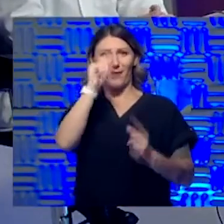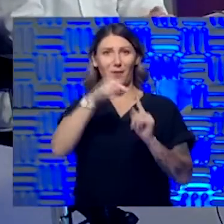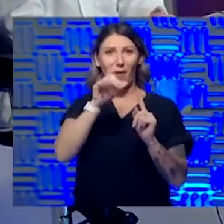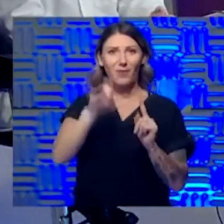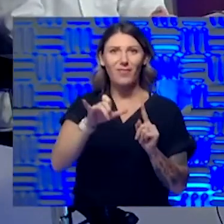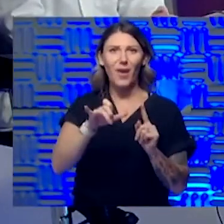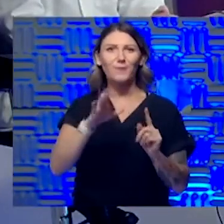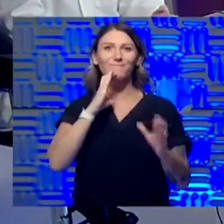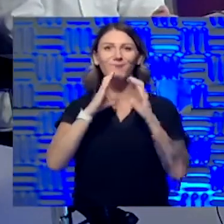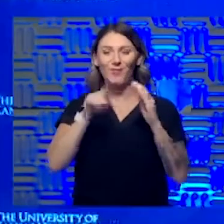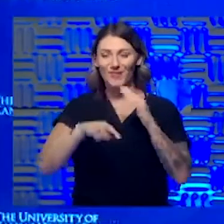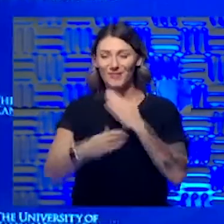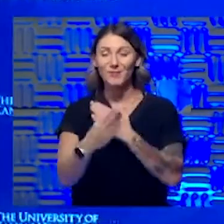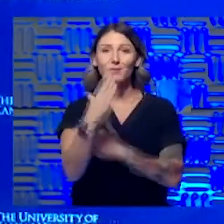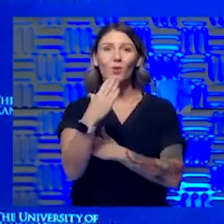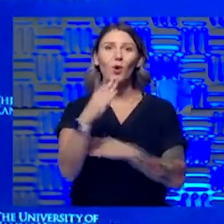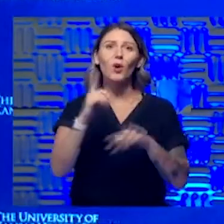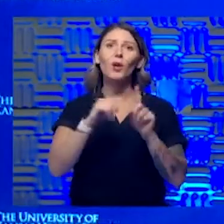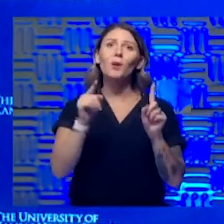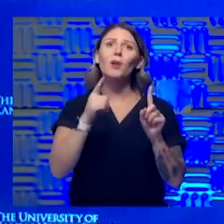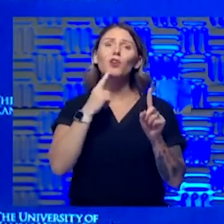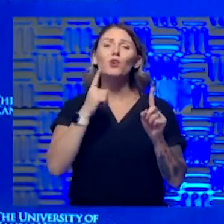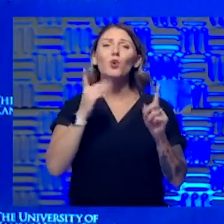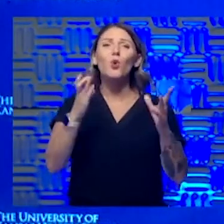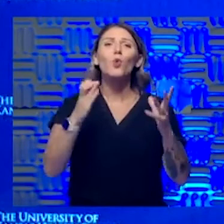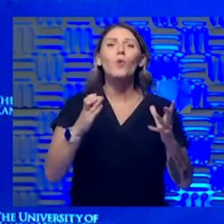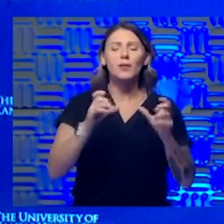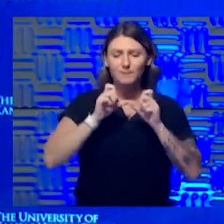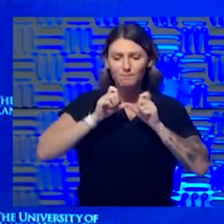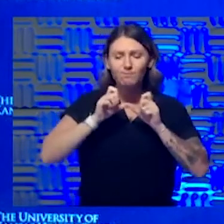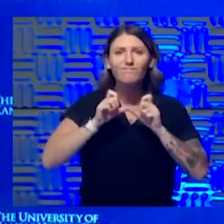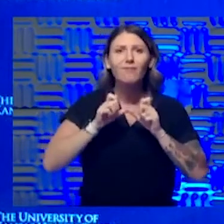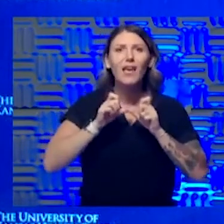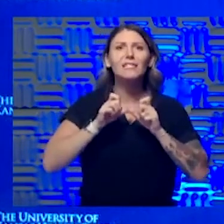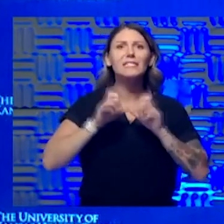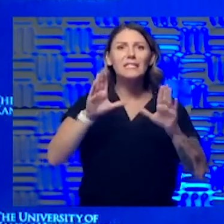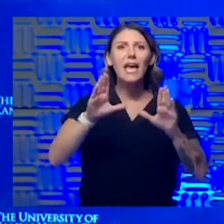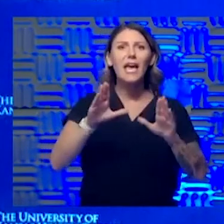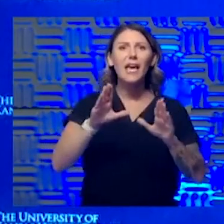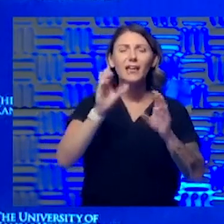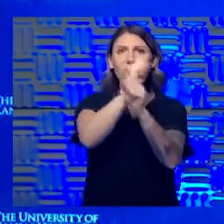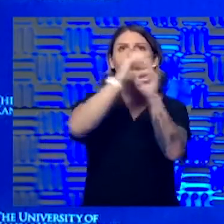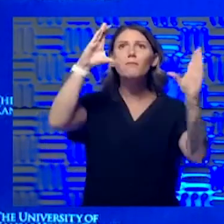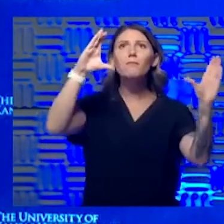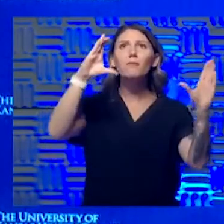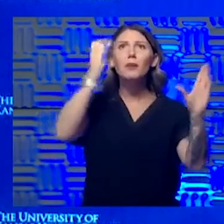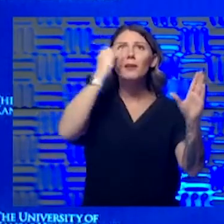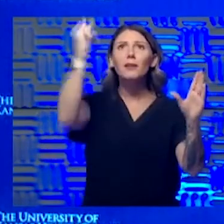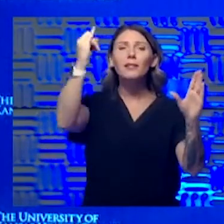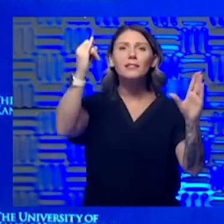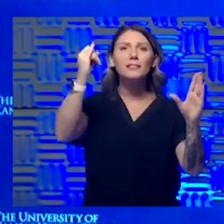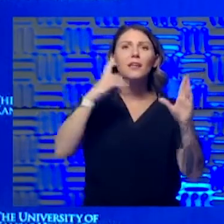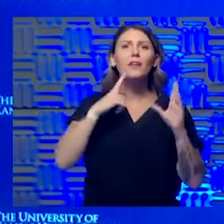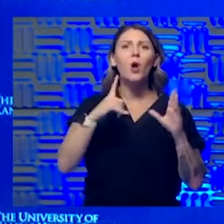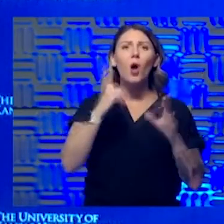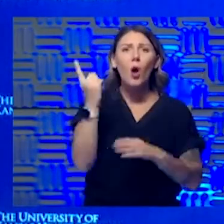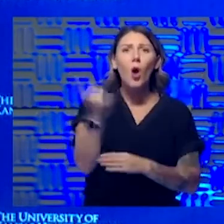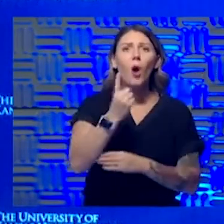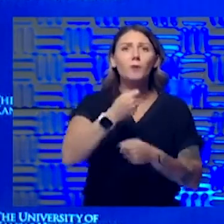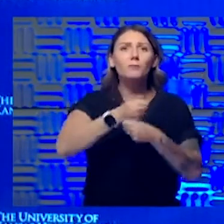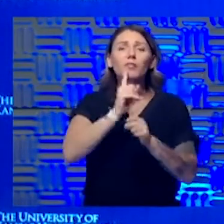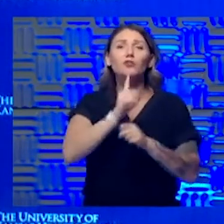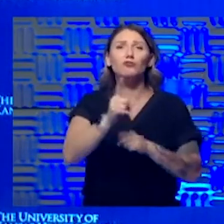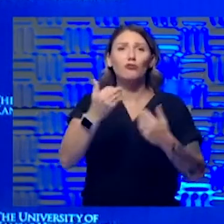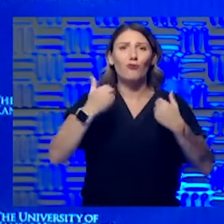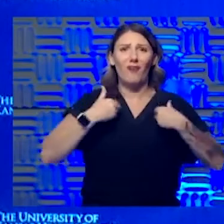this morning, but aim high in steering, keep your eyes moving, get the big picture, leave yourself an out. All of that is